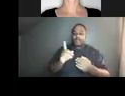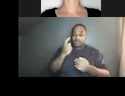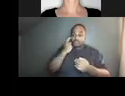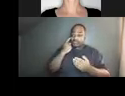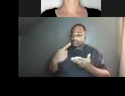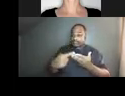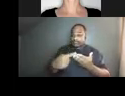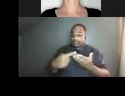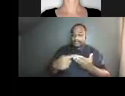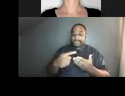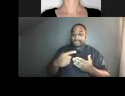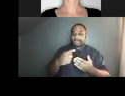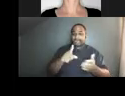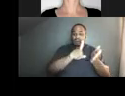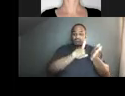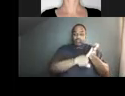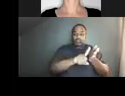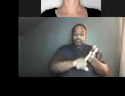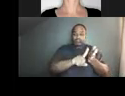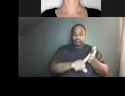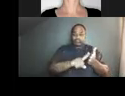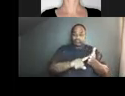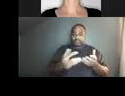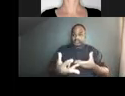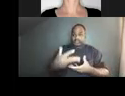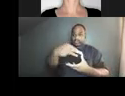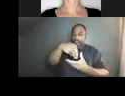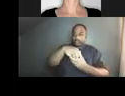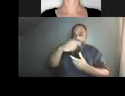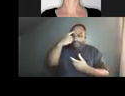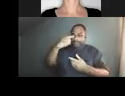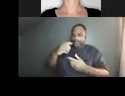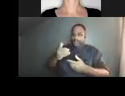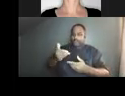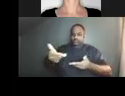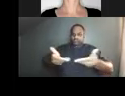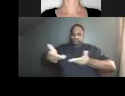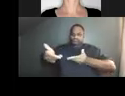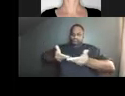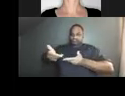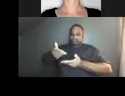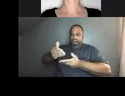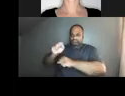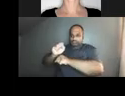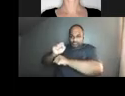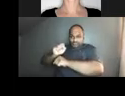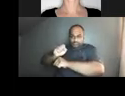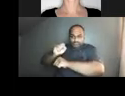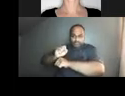I mentioned our research into the inclusive employment. So we meet